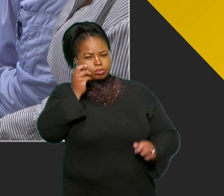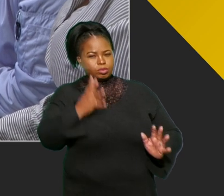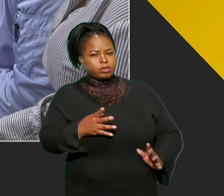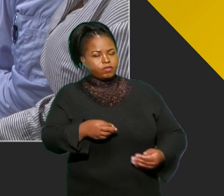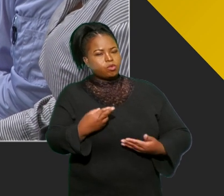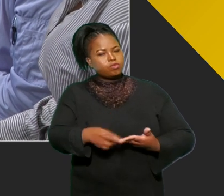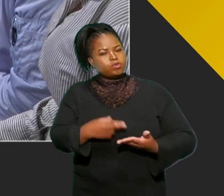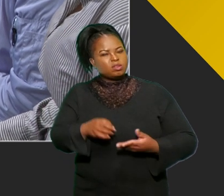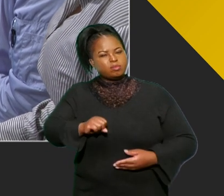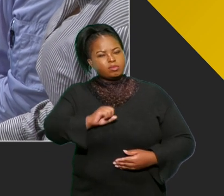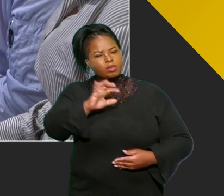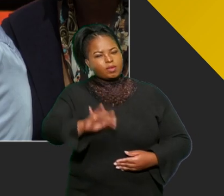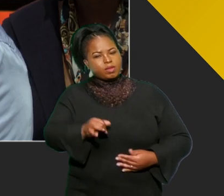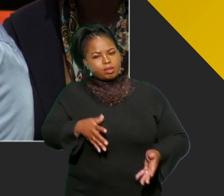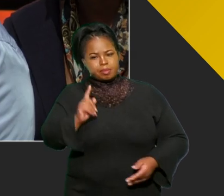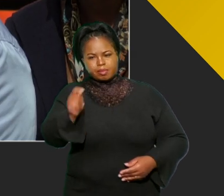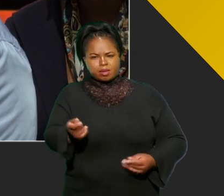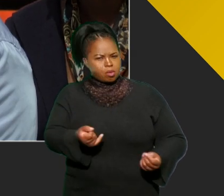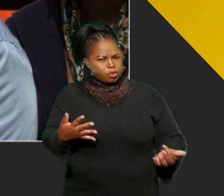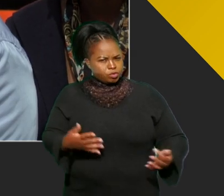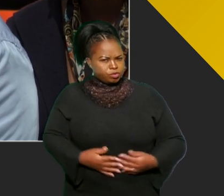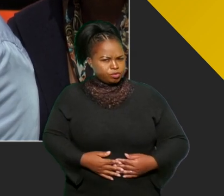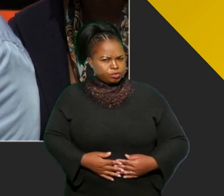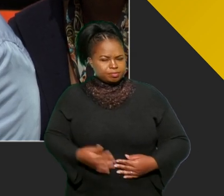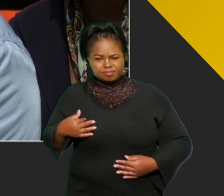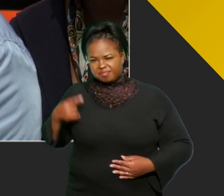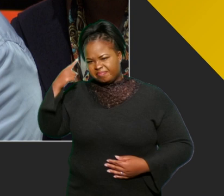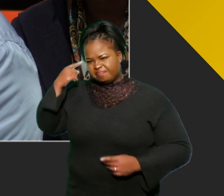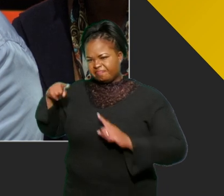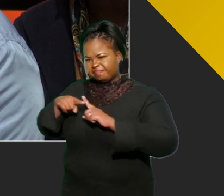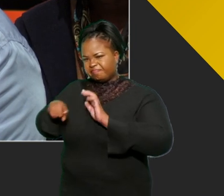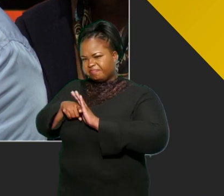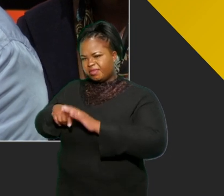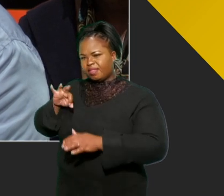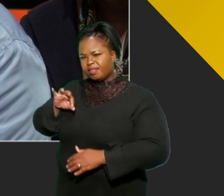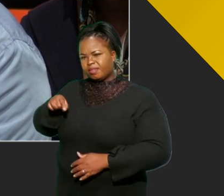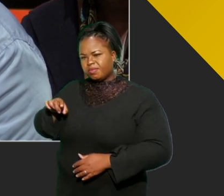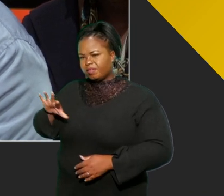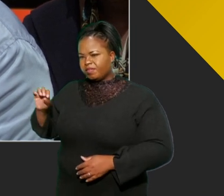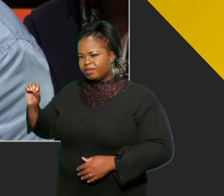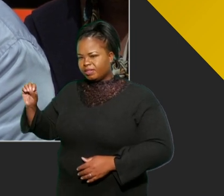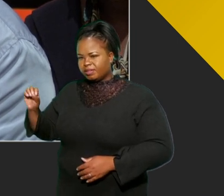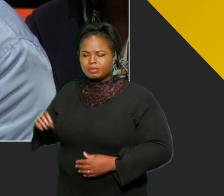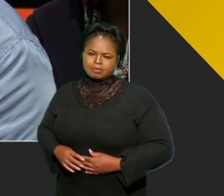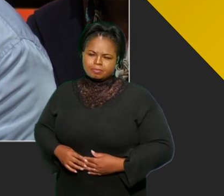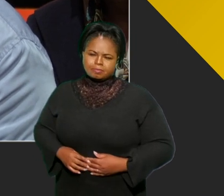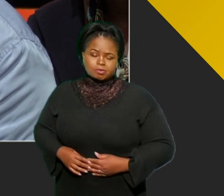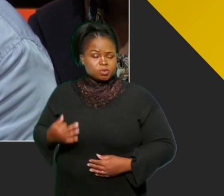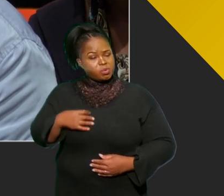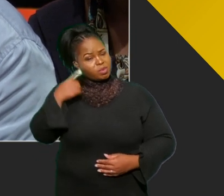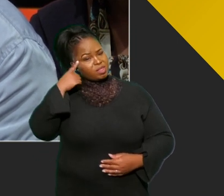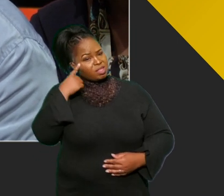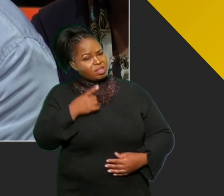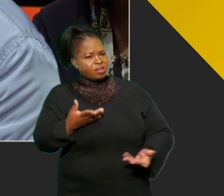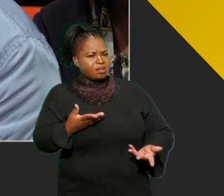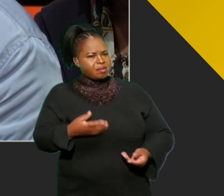rent in South Africa? Yeah, I think they pay plus minus 3.5. Okay. Yeah. And bokucabanga mhlambe bathola ni